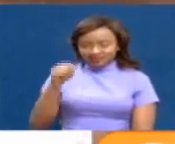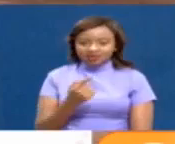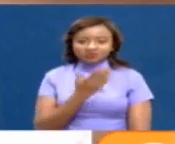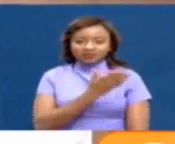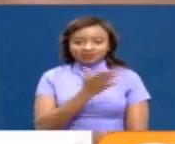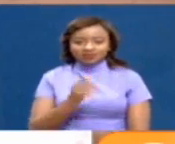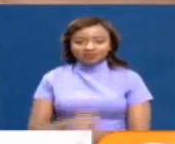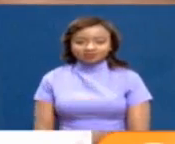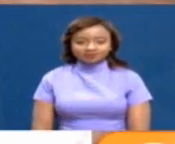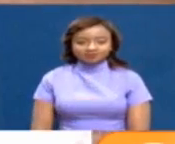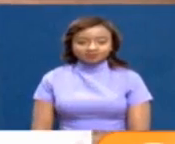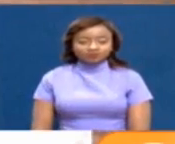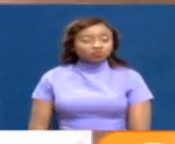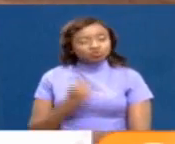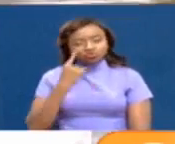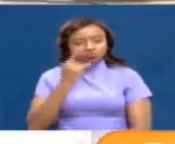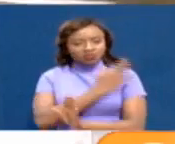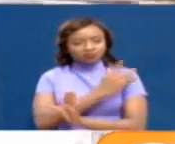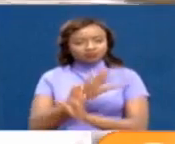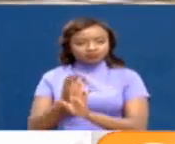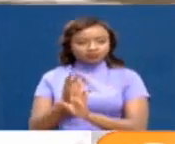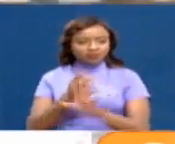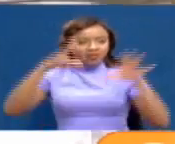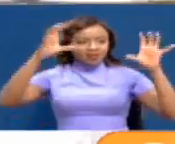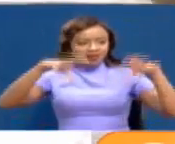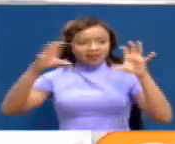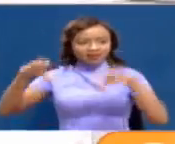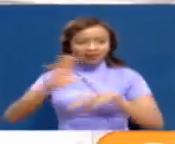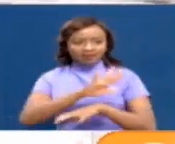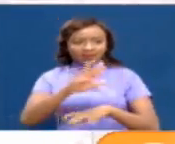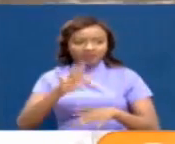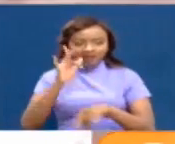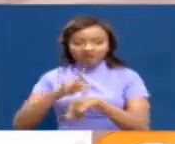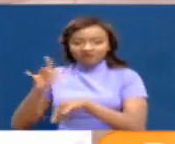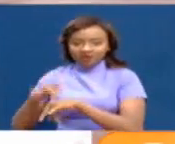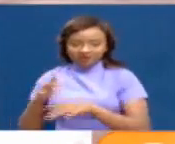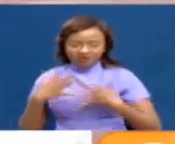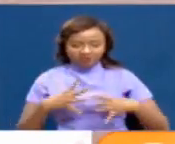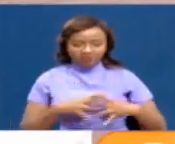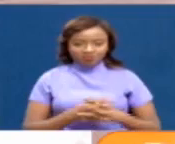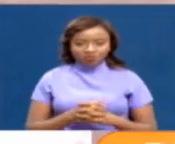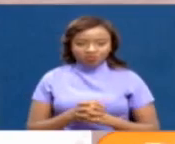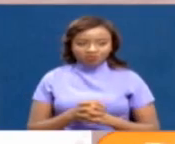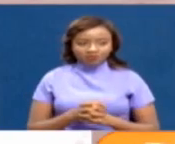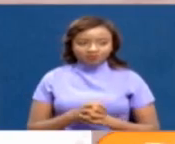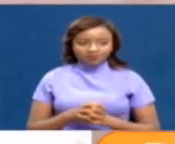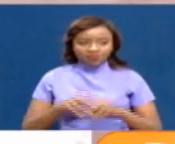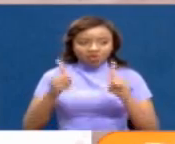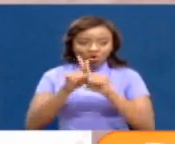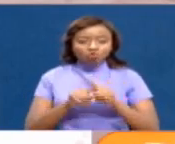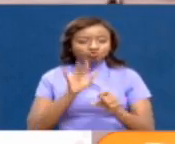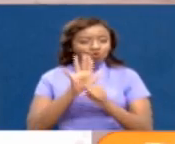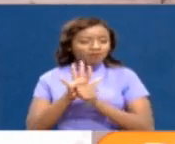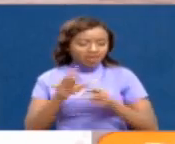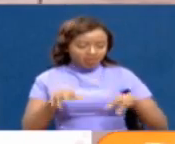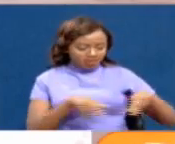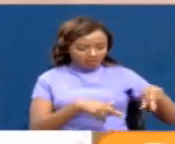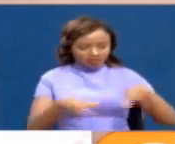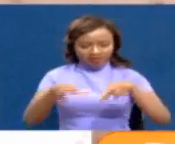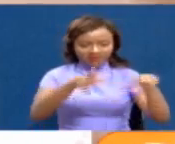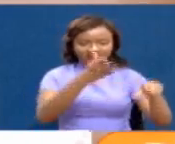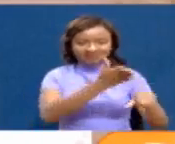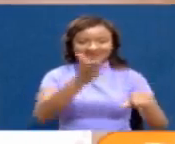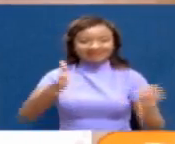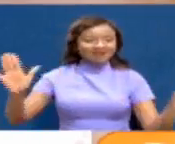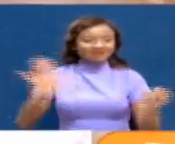weeks have seen the side effects of heavy rains claiming lives. Major rivers are now full, threatening